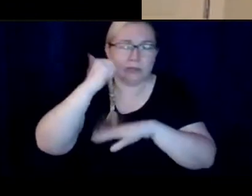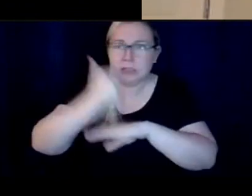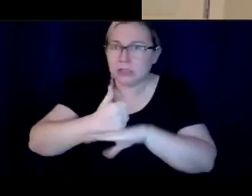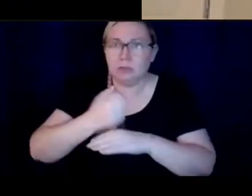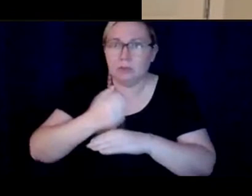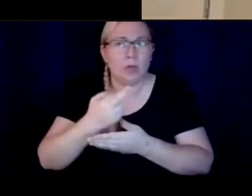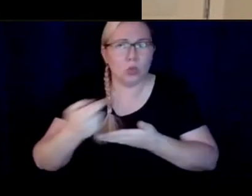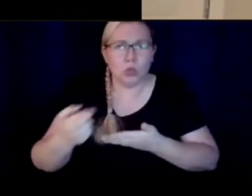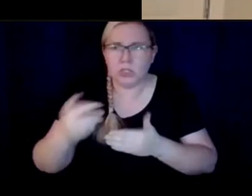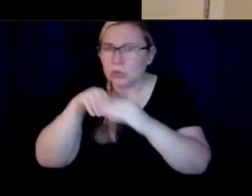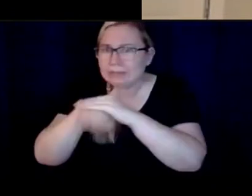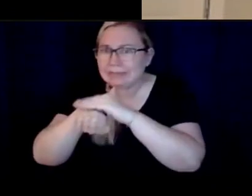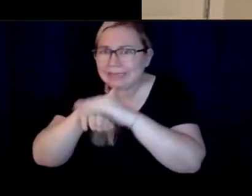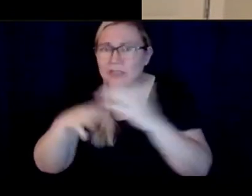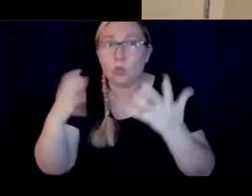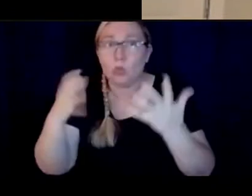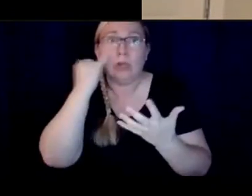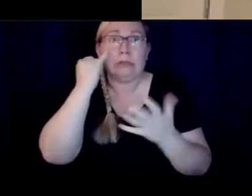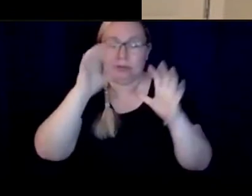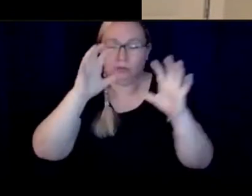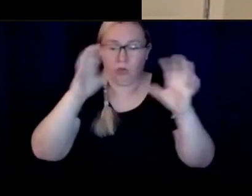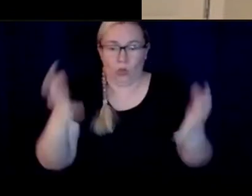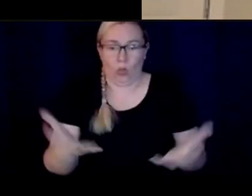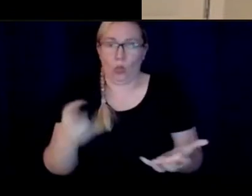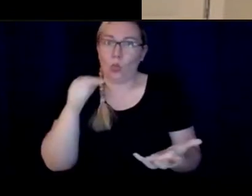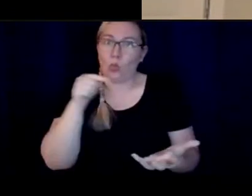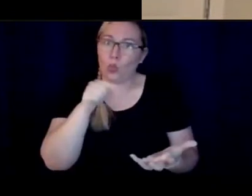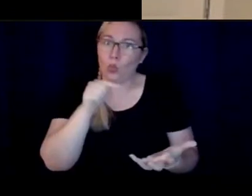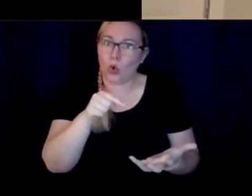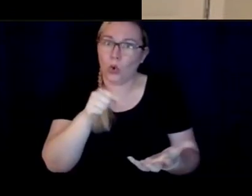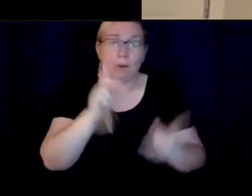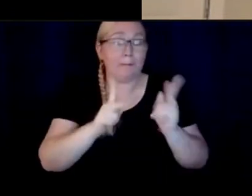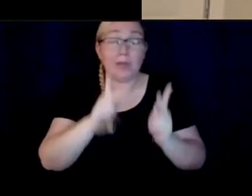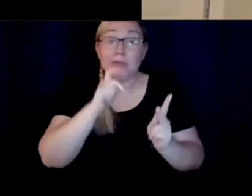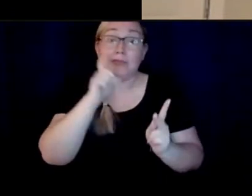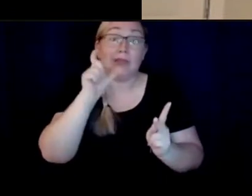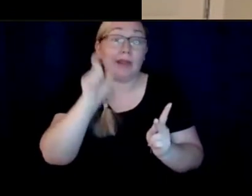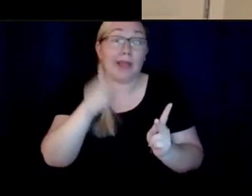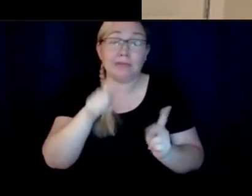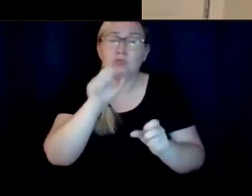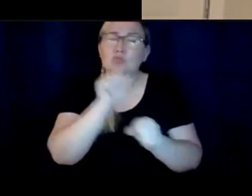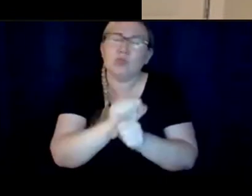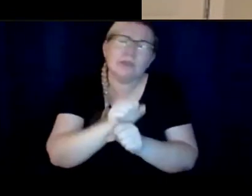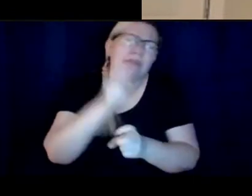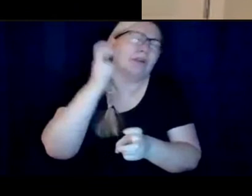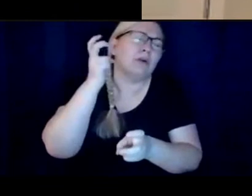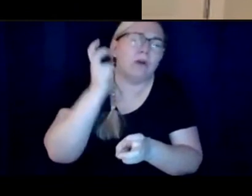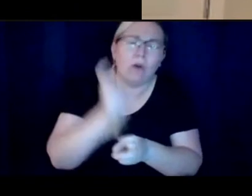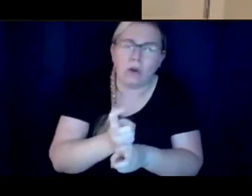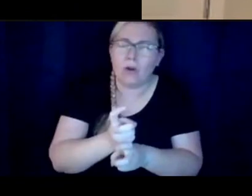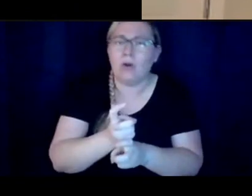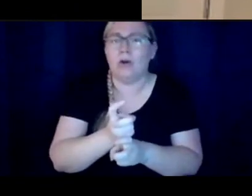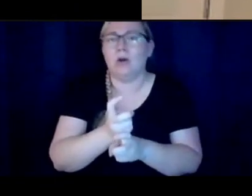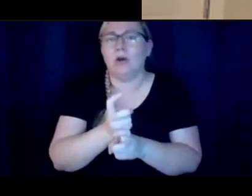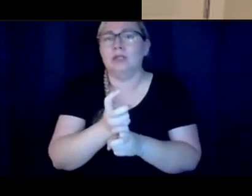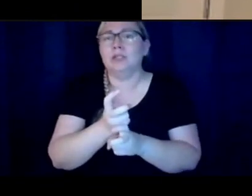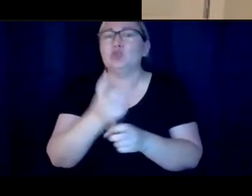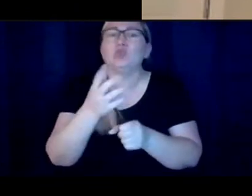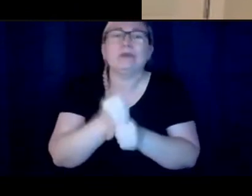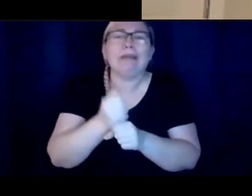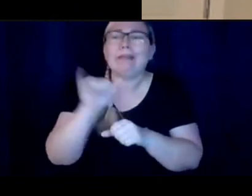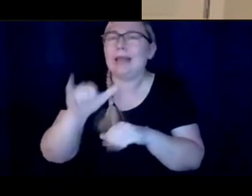you know, what if we lived in a world where people didn't have to work that hard to get the bare